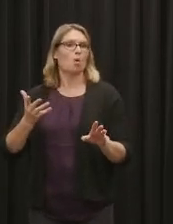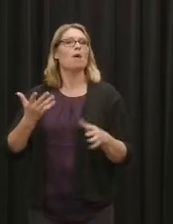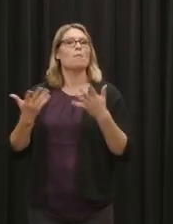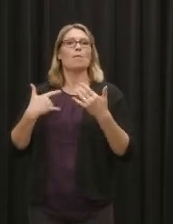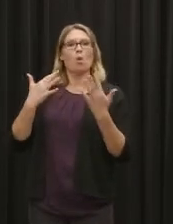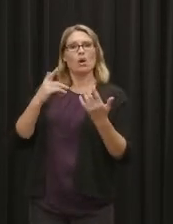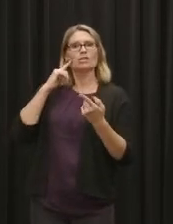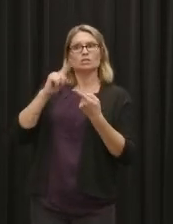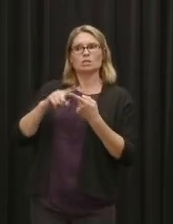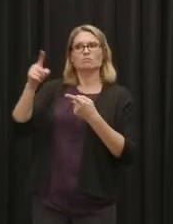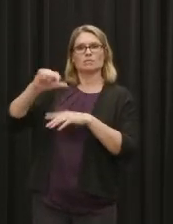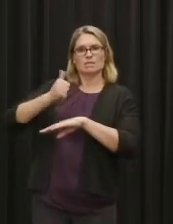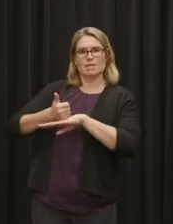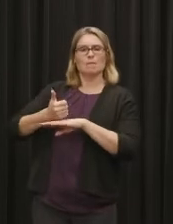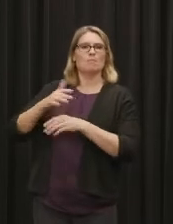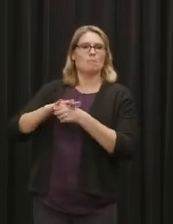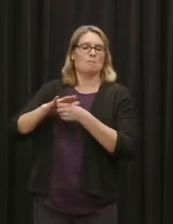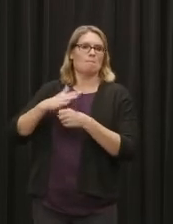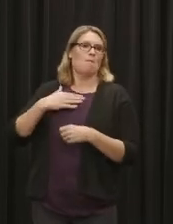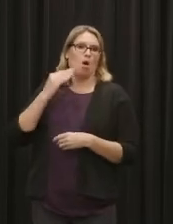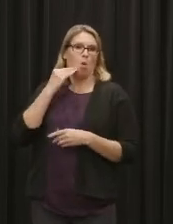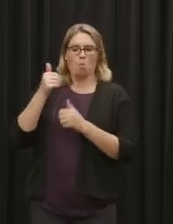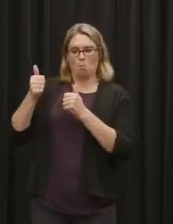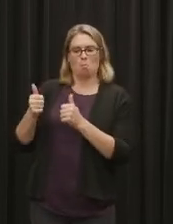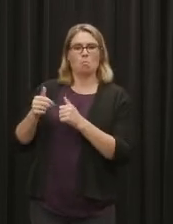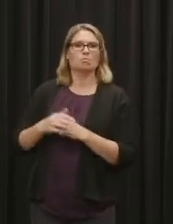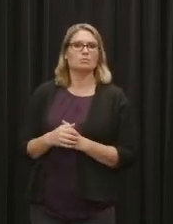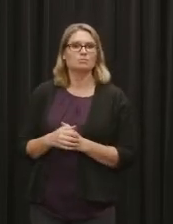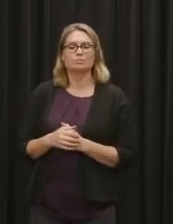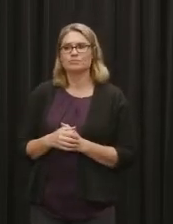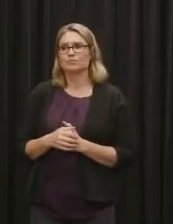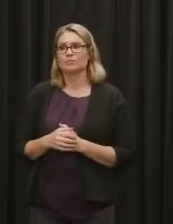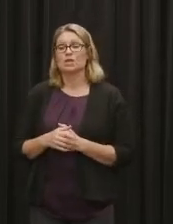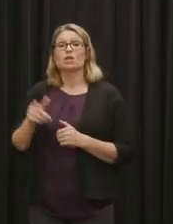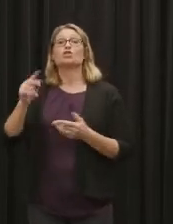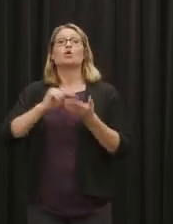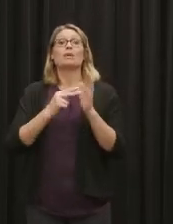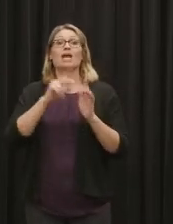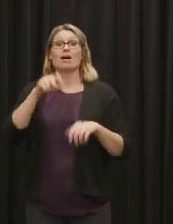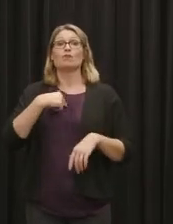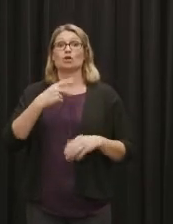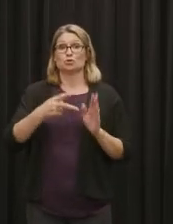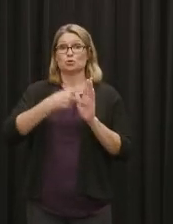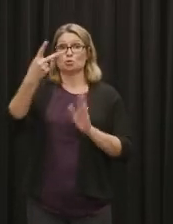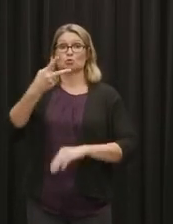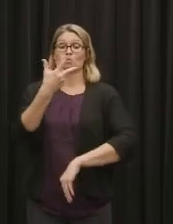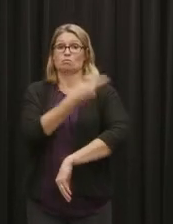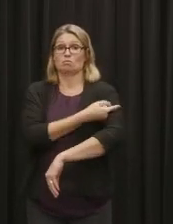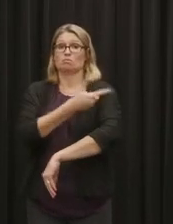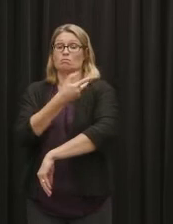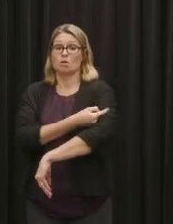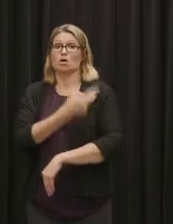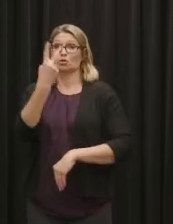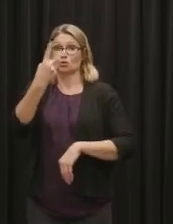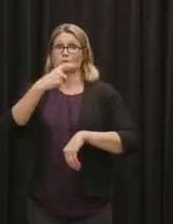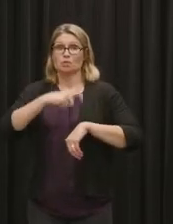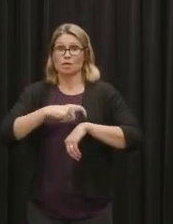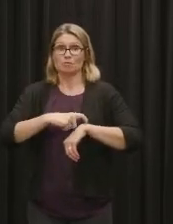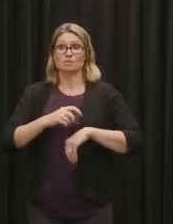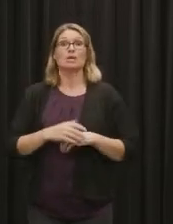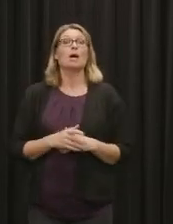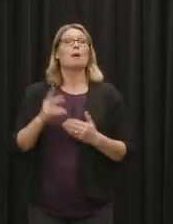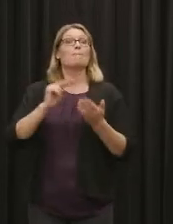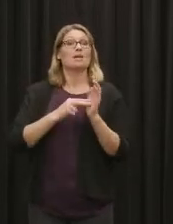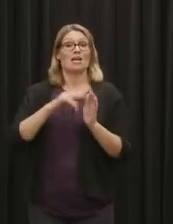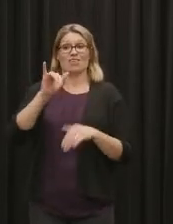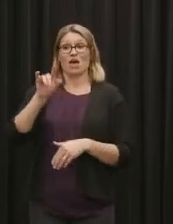do you have a follow-up? Yeah, just a quick one. It's a 2-dose vaccine, so I'm guessing there's going to be a matching shipment